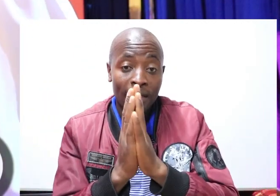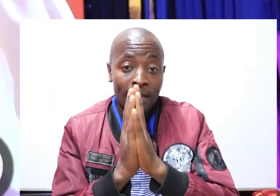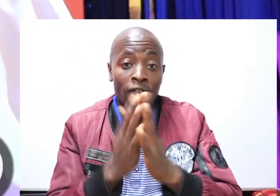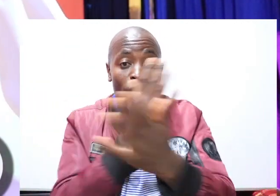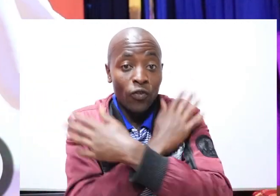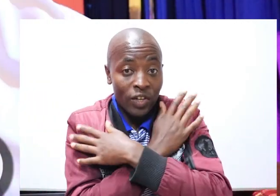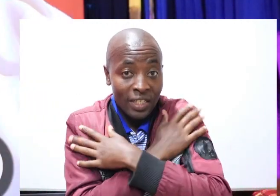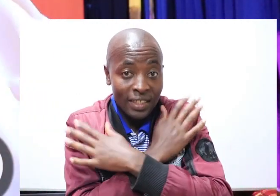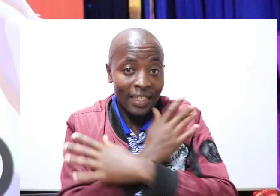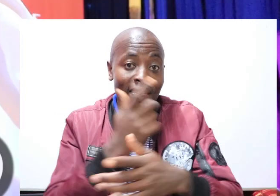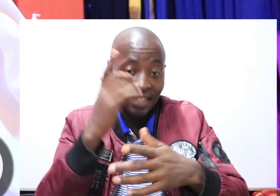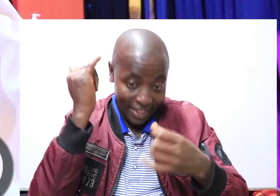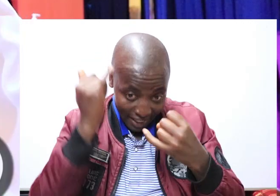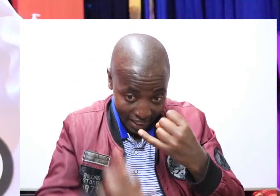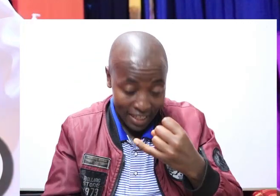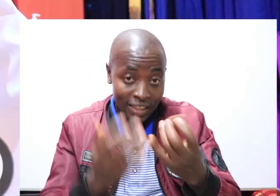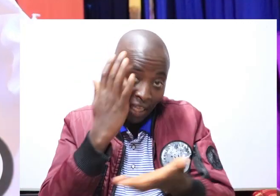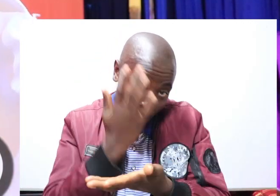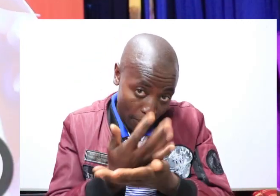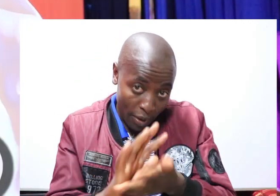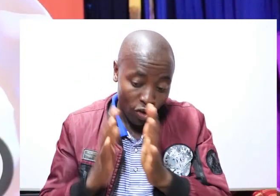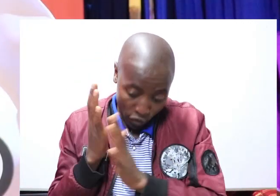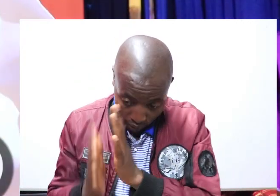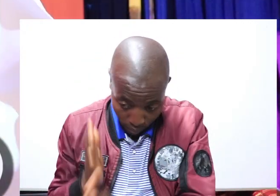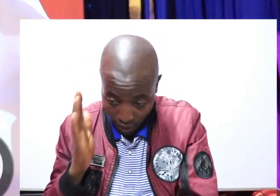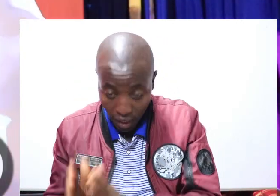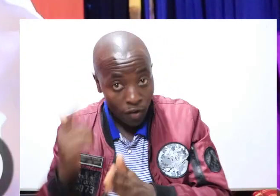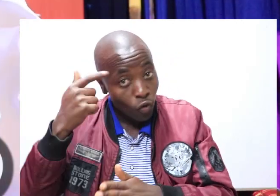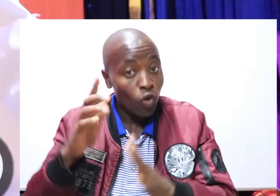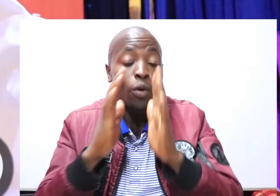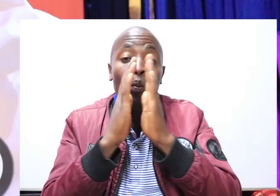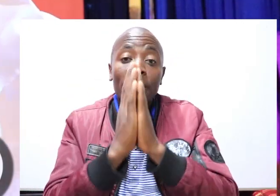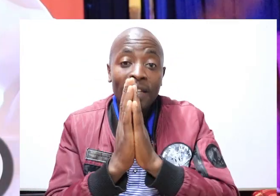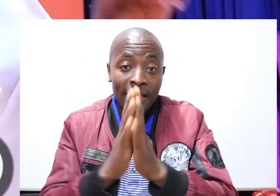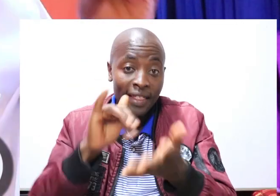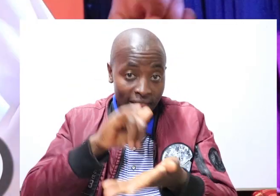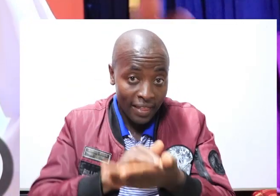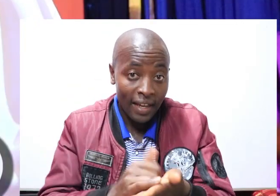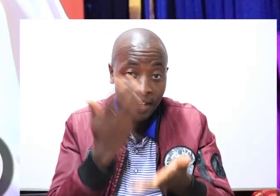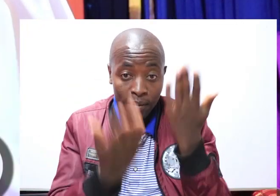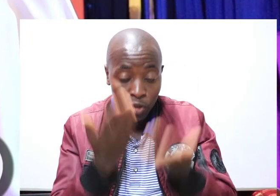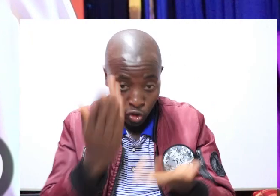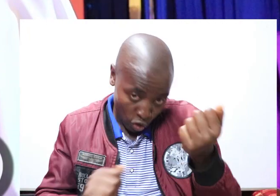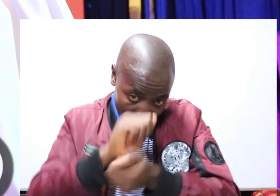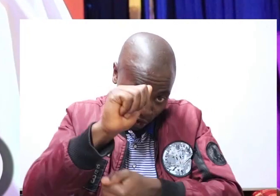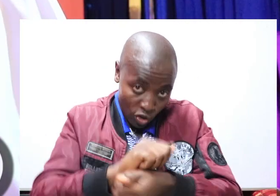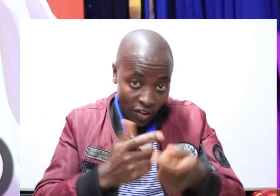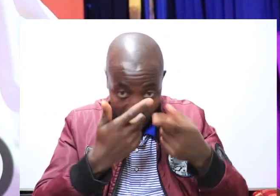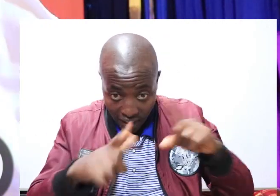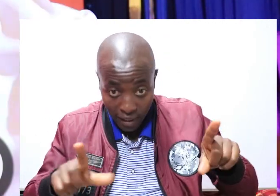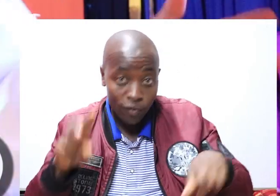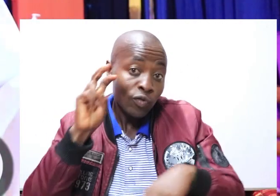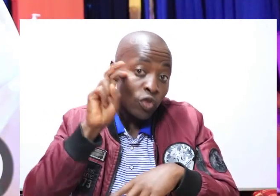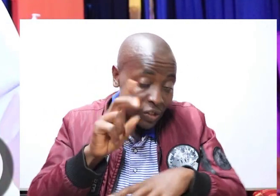Brethren, the last and the final phase of the blueprint for intercession, that I may not destroy the land.